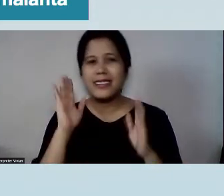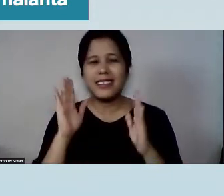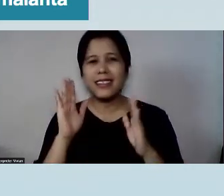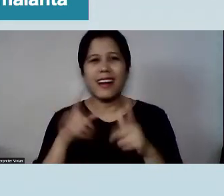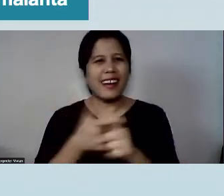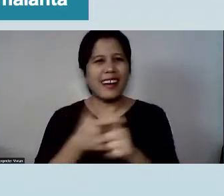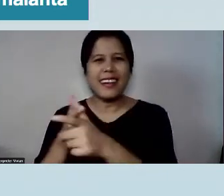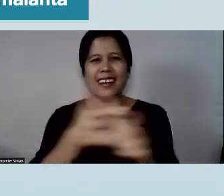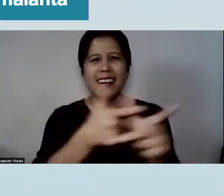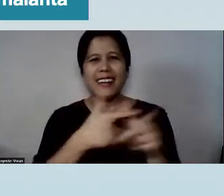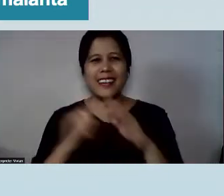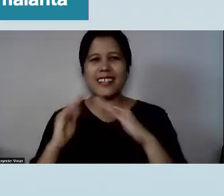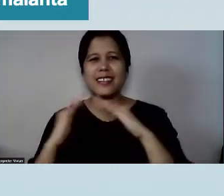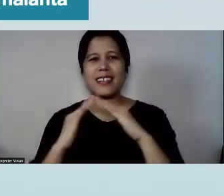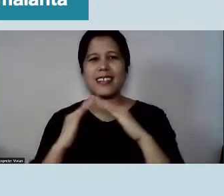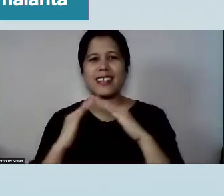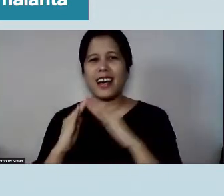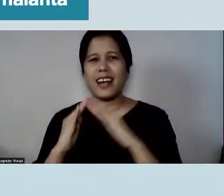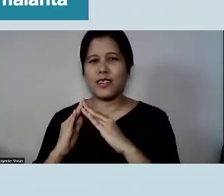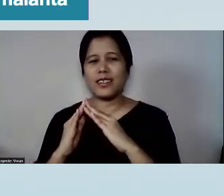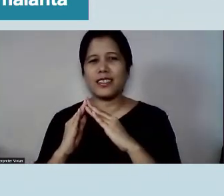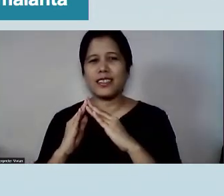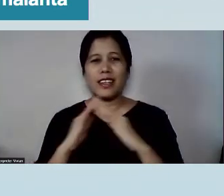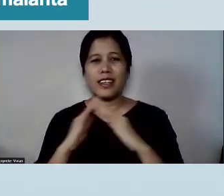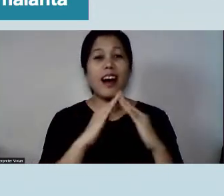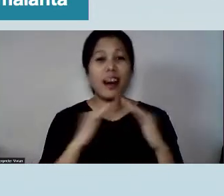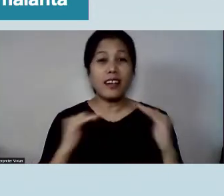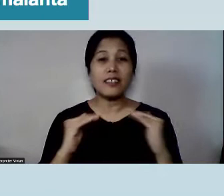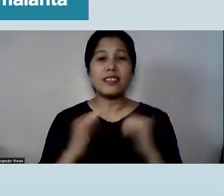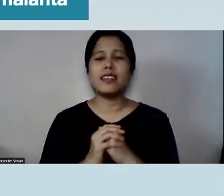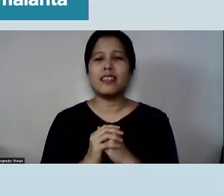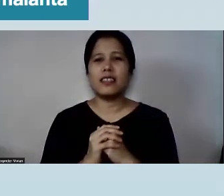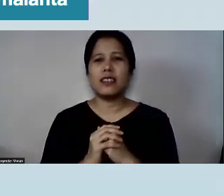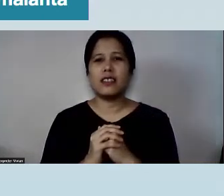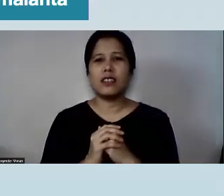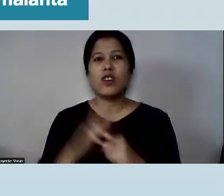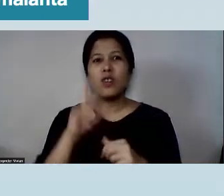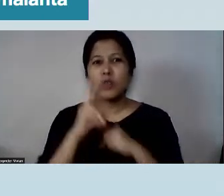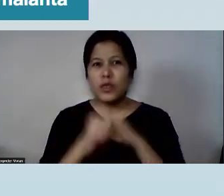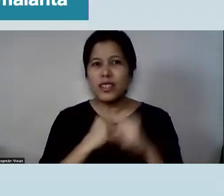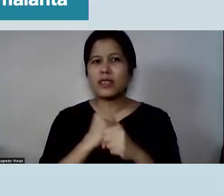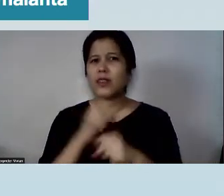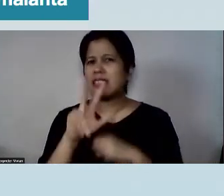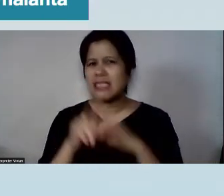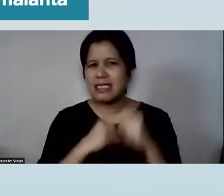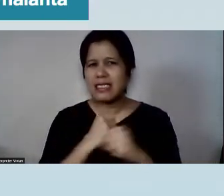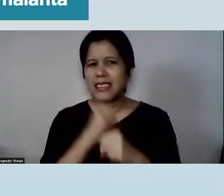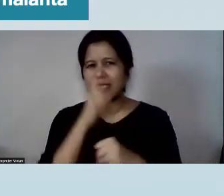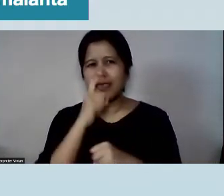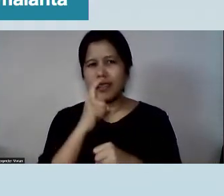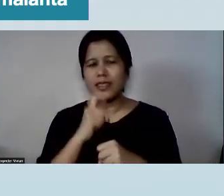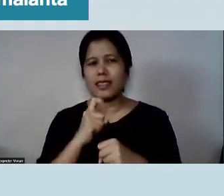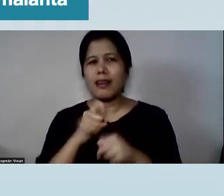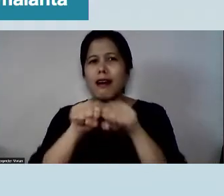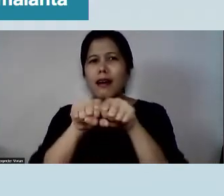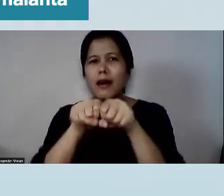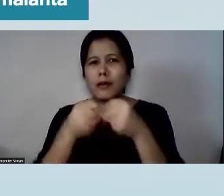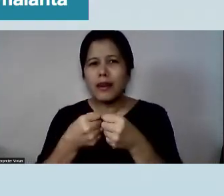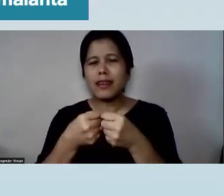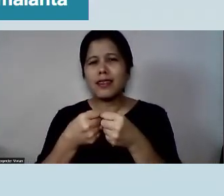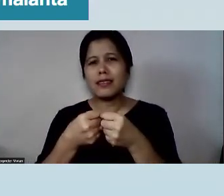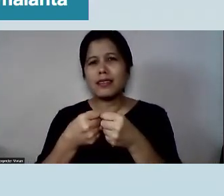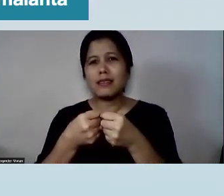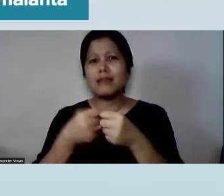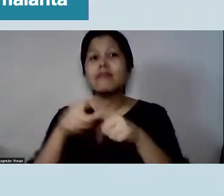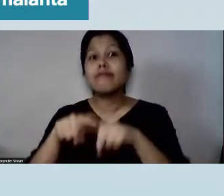through the house. Now, when a child runs through the house and he's 2 years old, 3 years old, if he breaks anything, it's the parents'